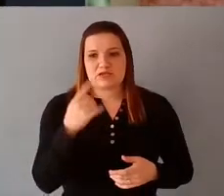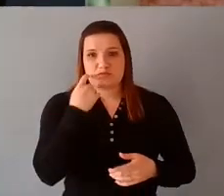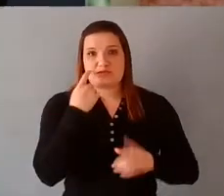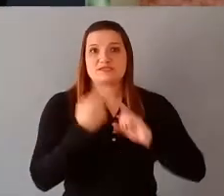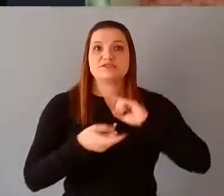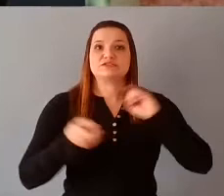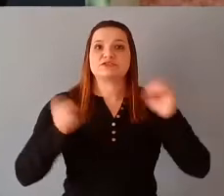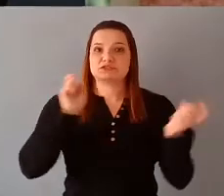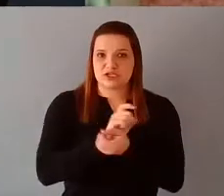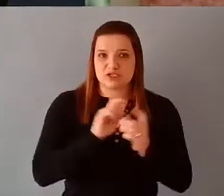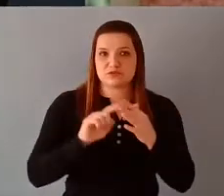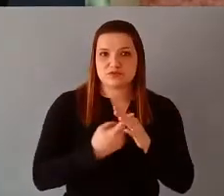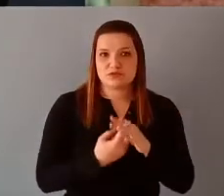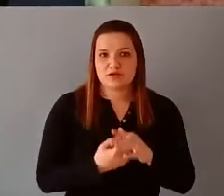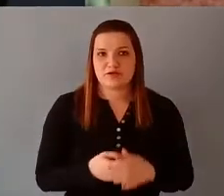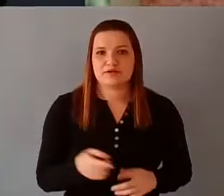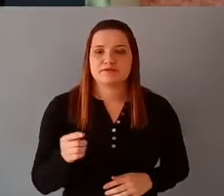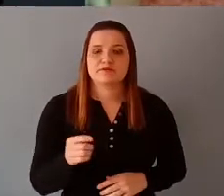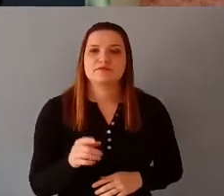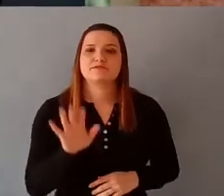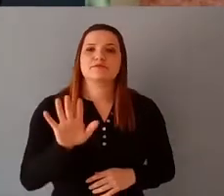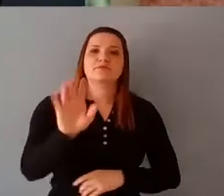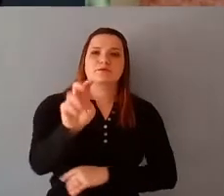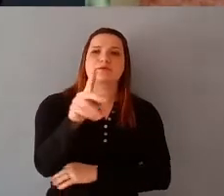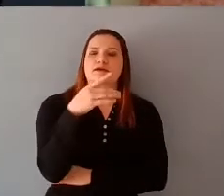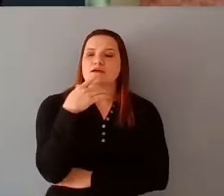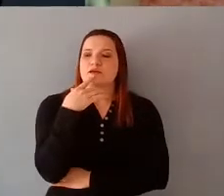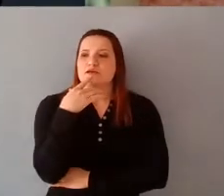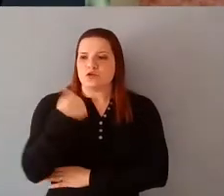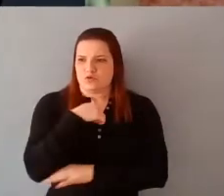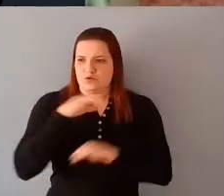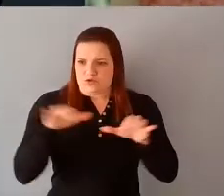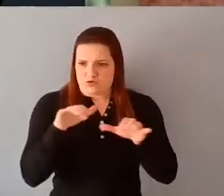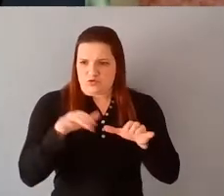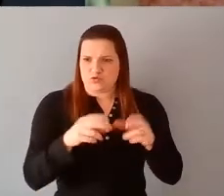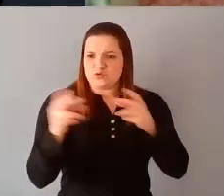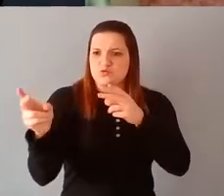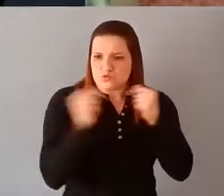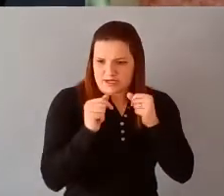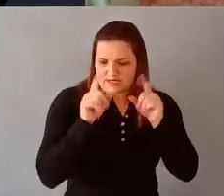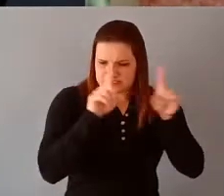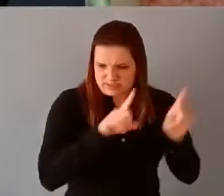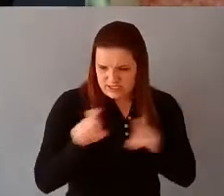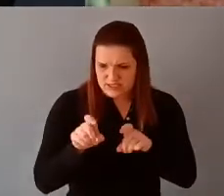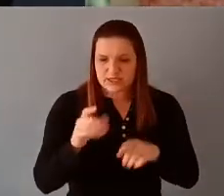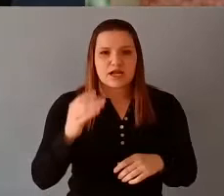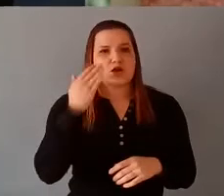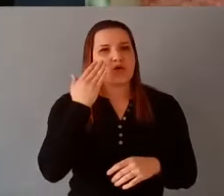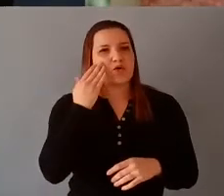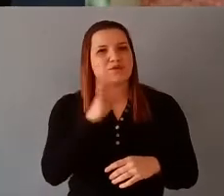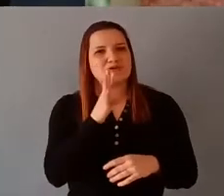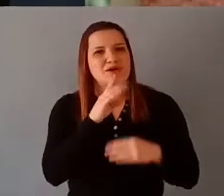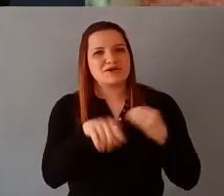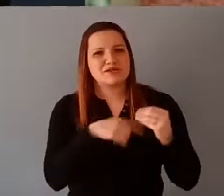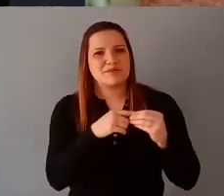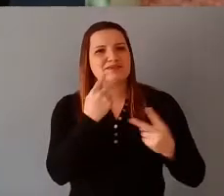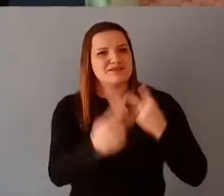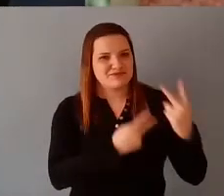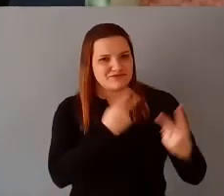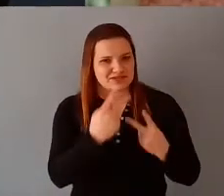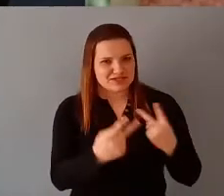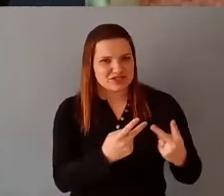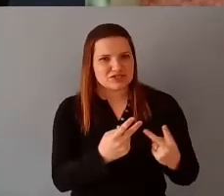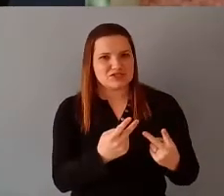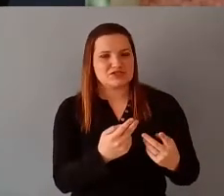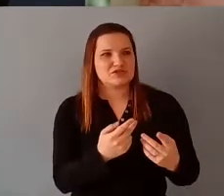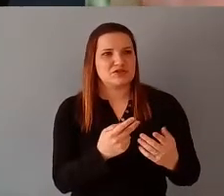change. Okay, so since we can do those rapid tests, and I know that we've talked about the visitor policy a lot